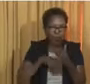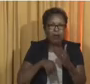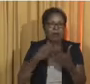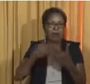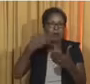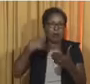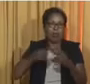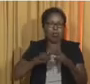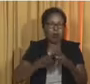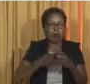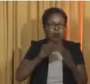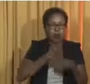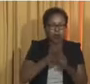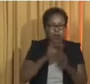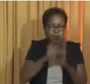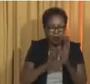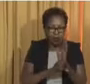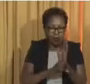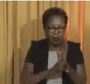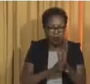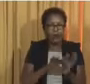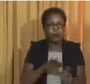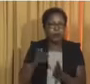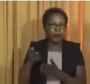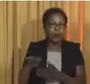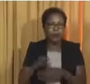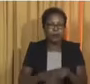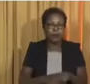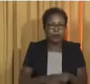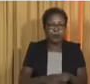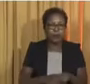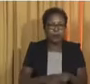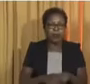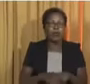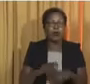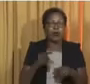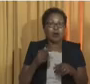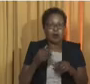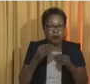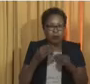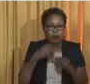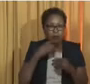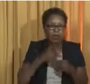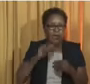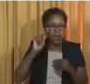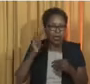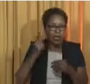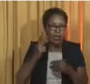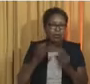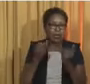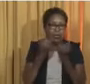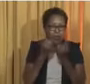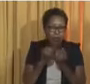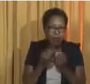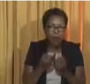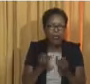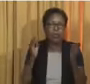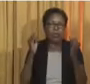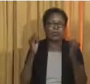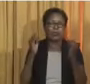It is an understatement to say that Kenyan independent constitution endured a legacy of hyper